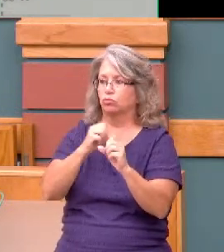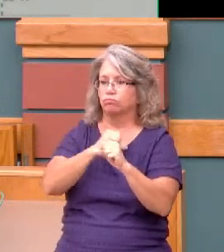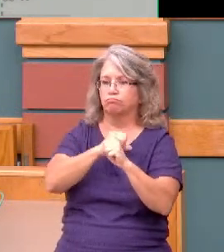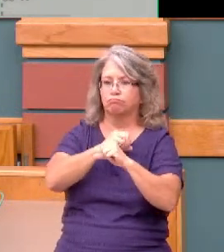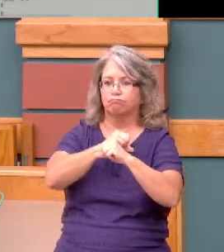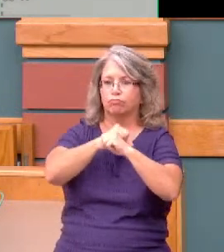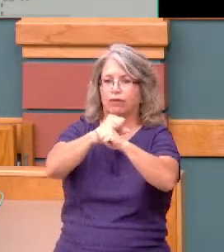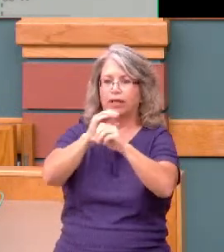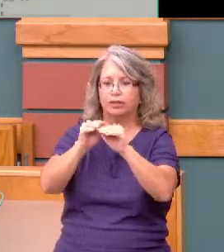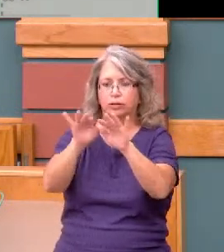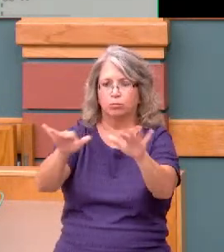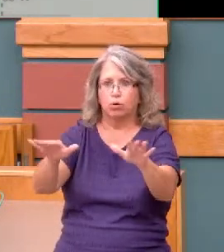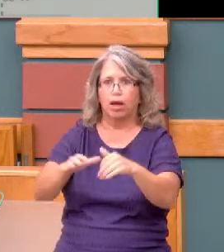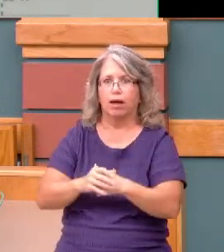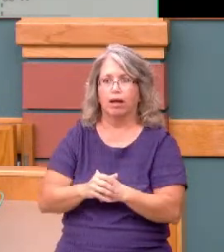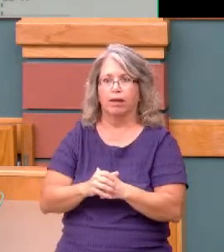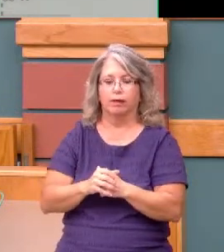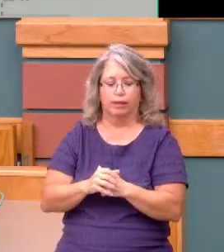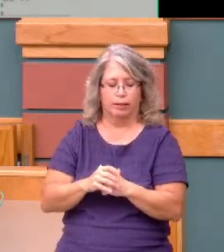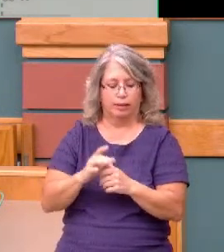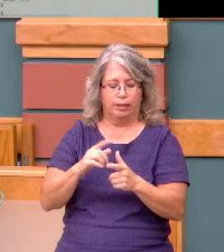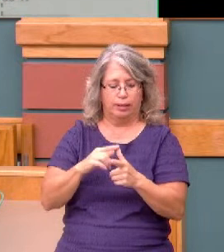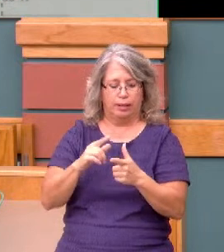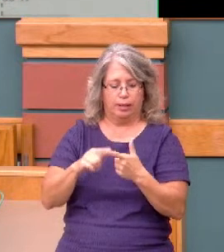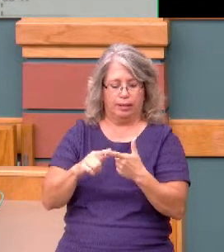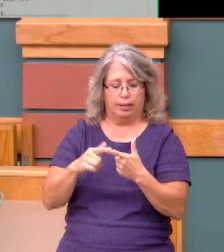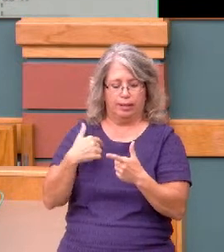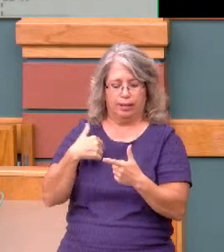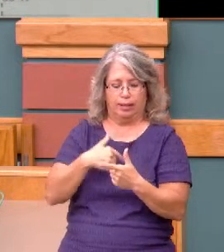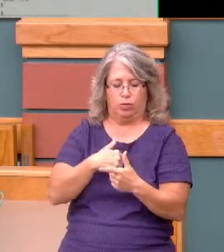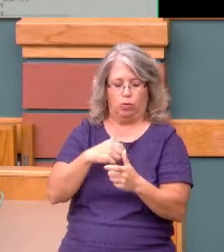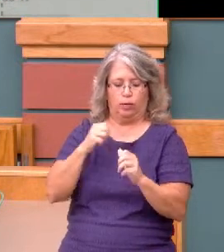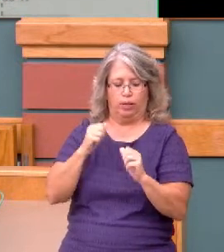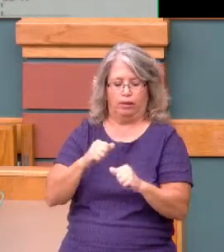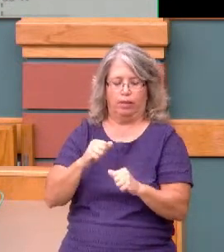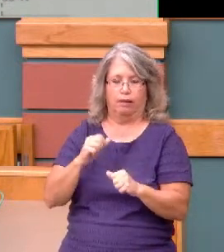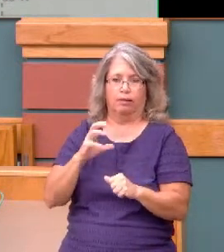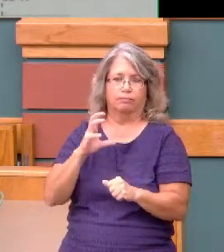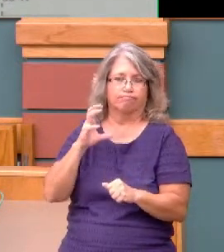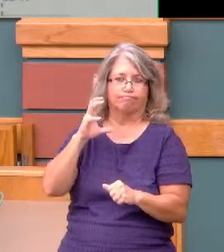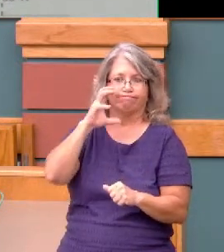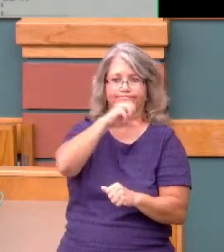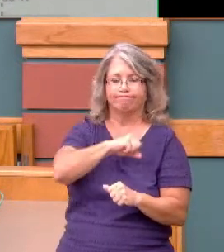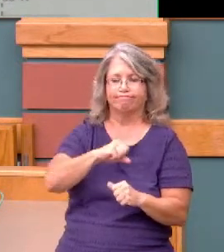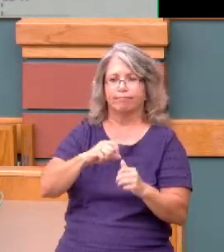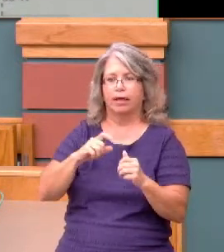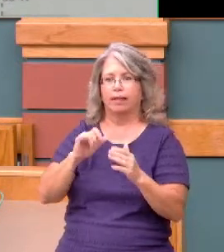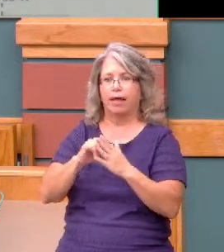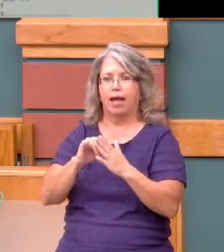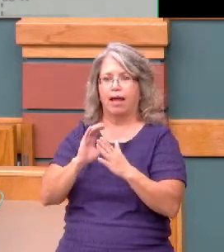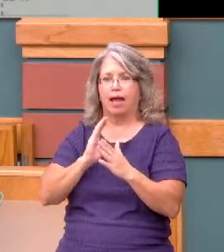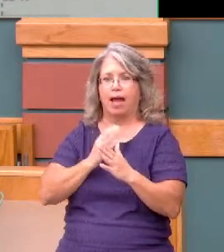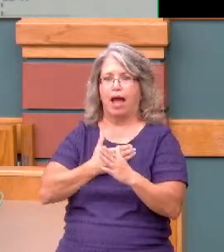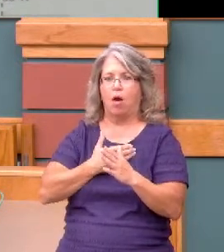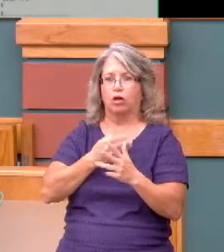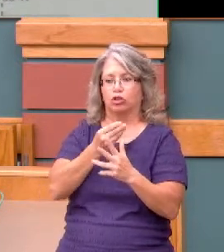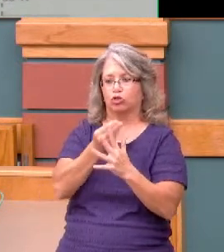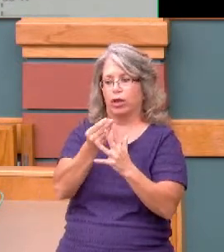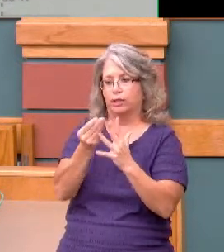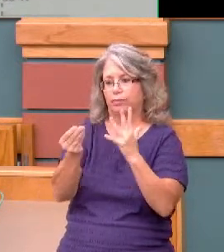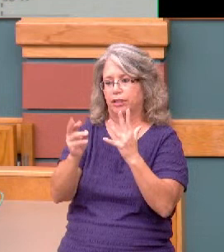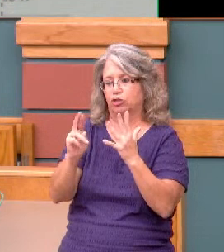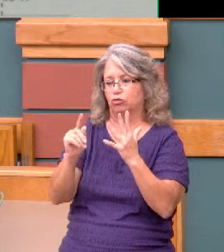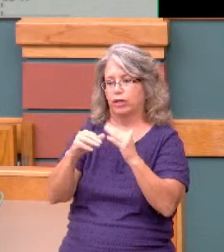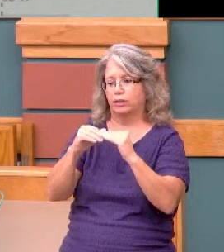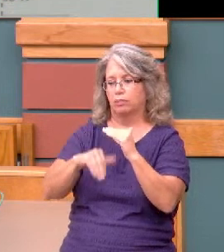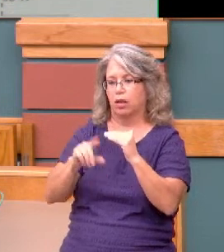set this transmission rate to a little bit below 1, which is well within the bounds of what we see in the past in the coastal bend. And we do that about a week